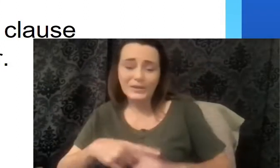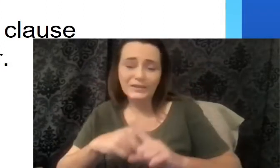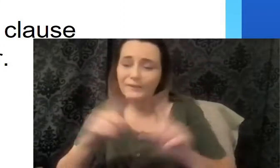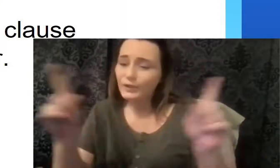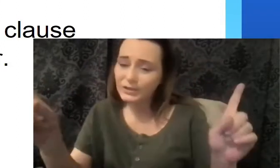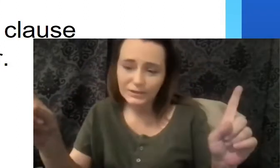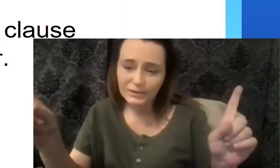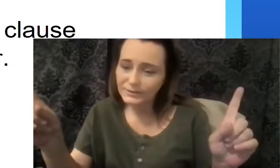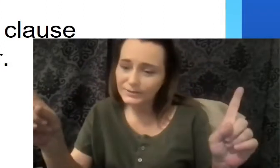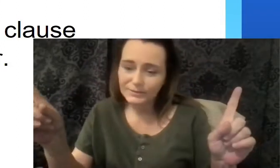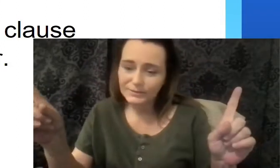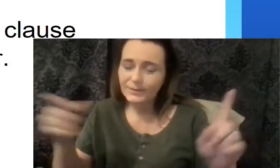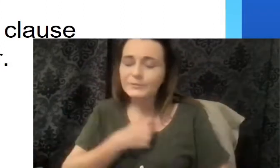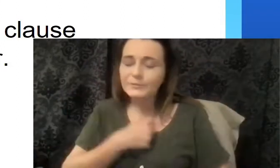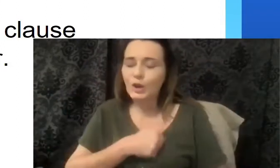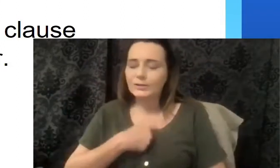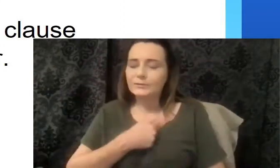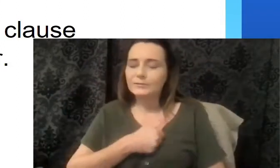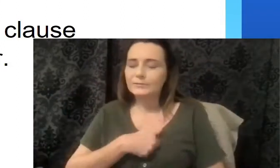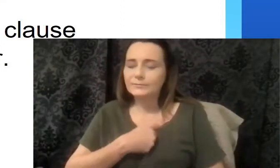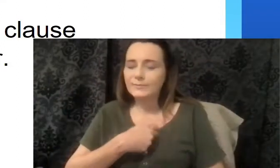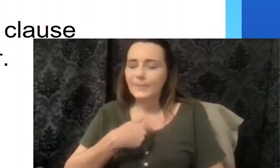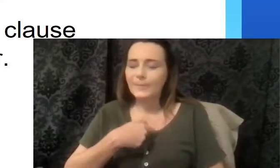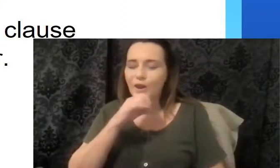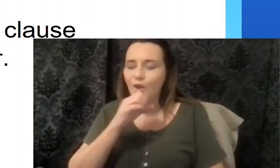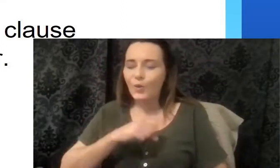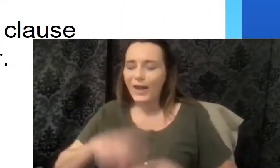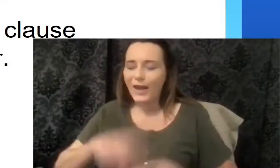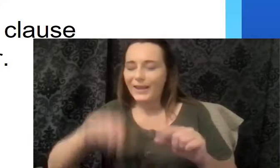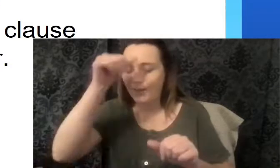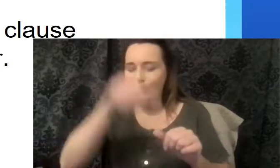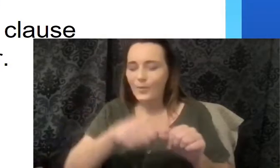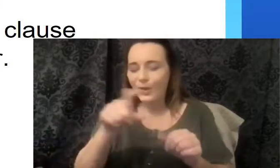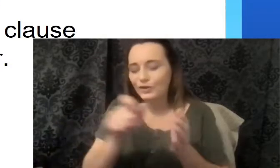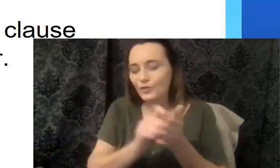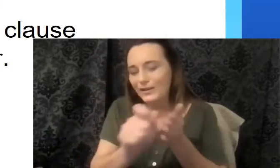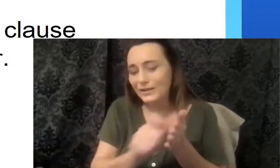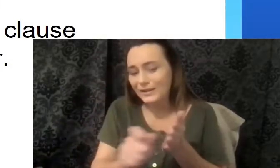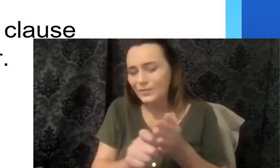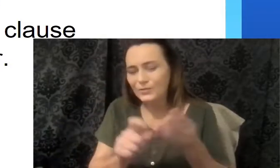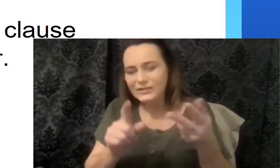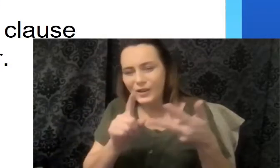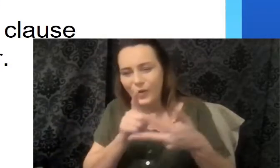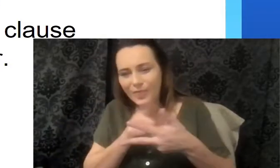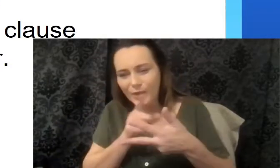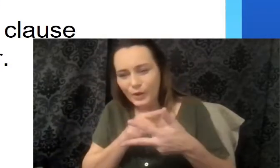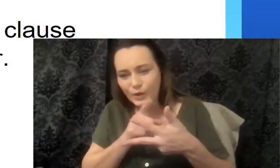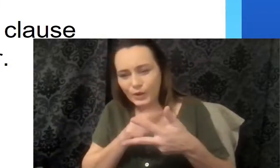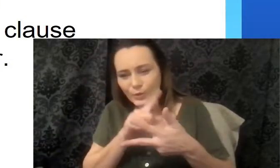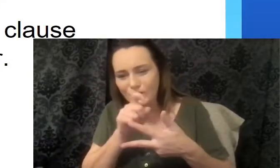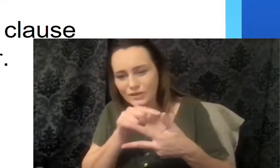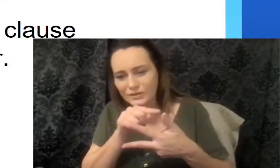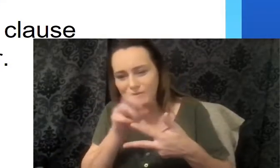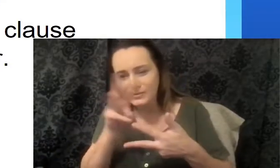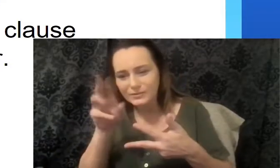was another thing there. I'm sorry. I'm getting old. I can't remember. I should have wrote it down. Was there a third thing you asked, Wanda?